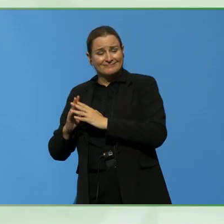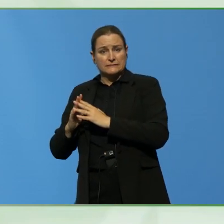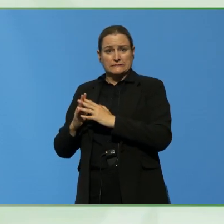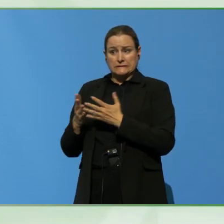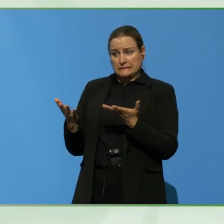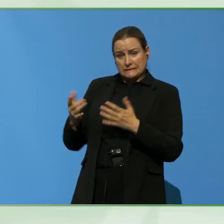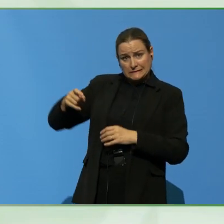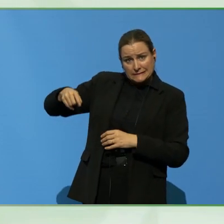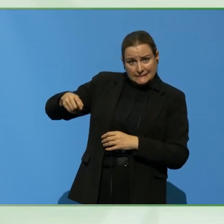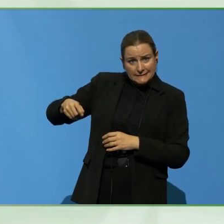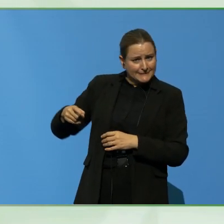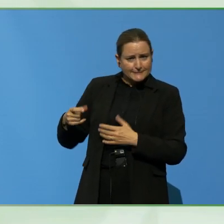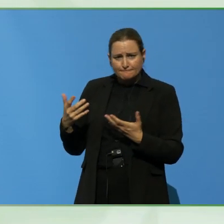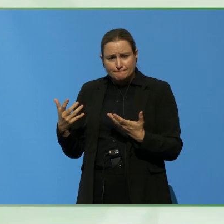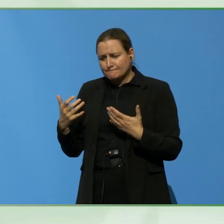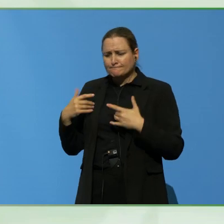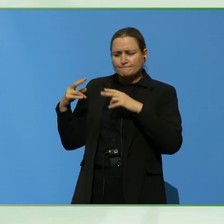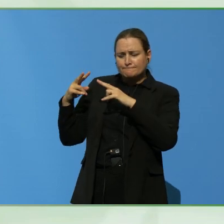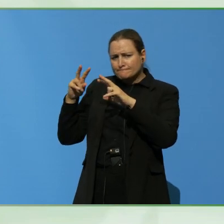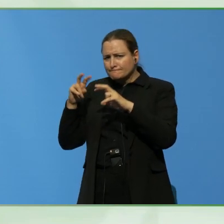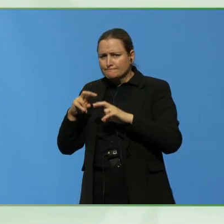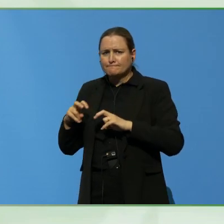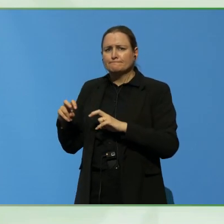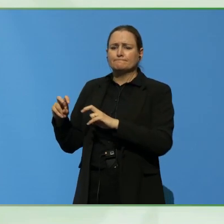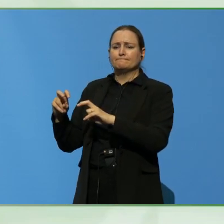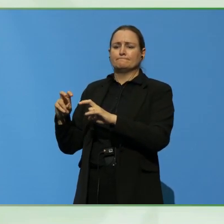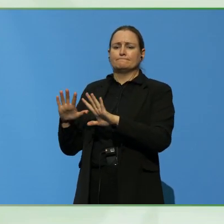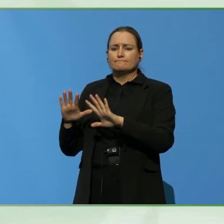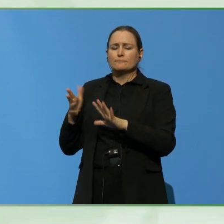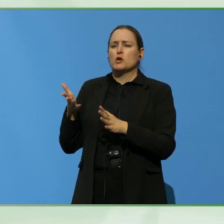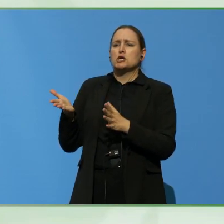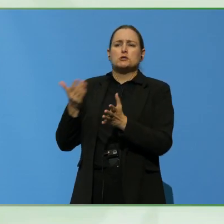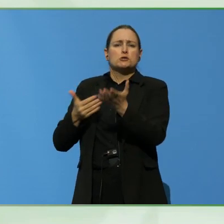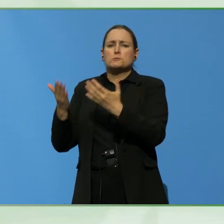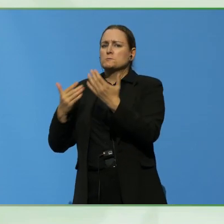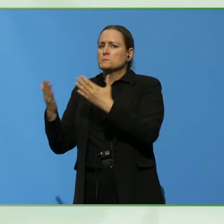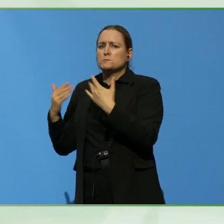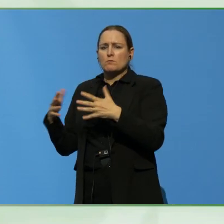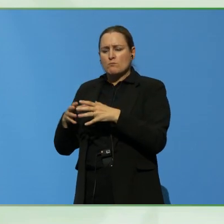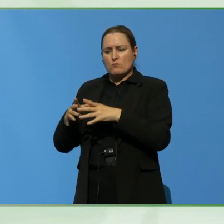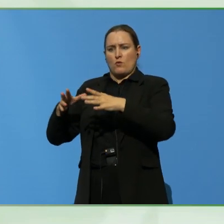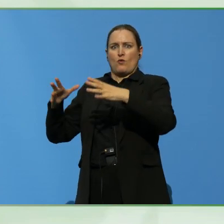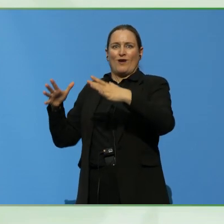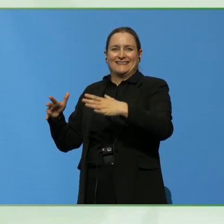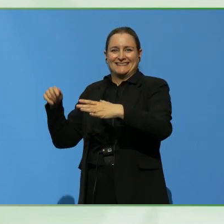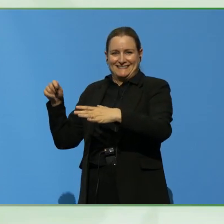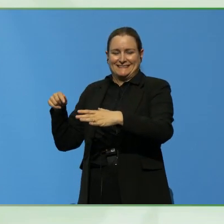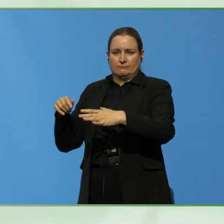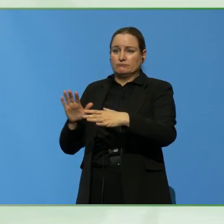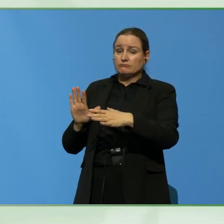try to recruit some startup about these use cases. So